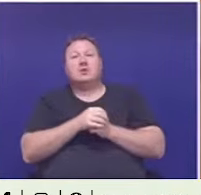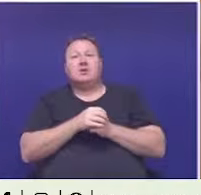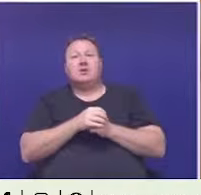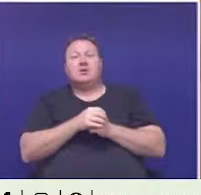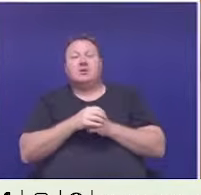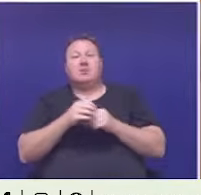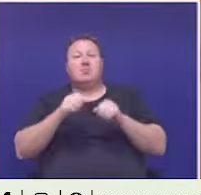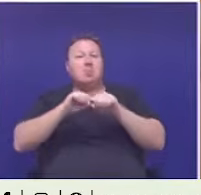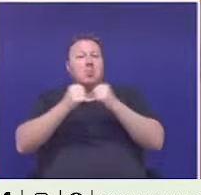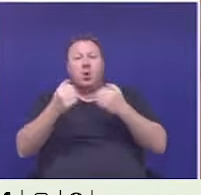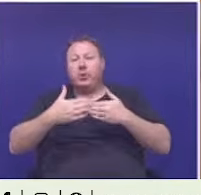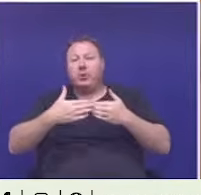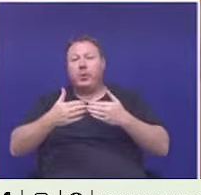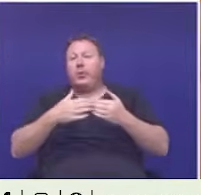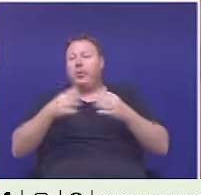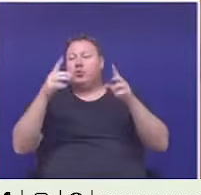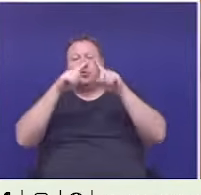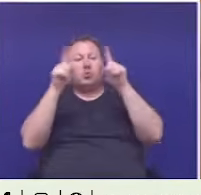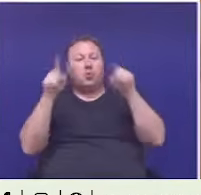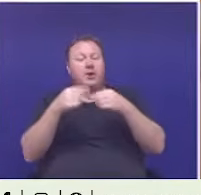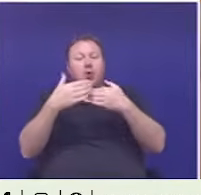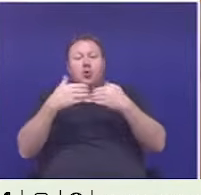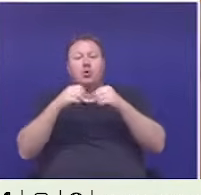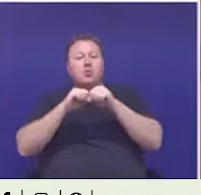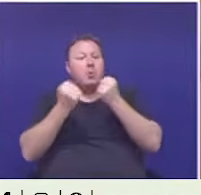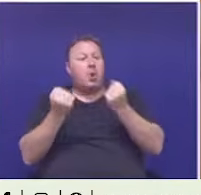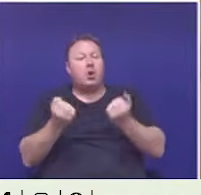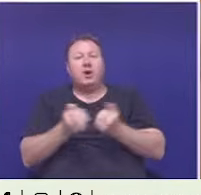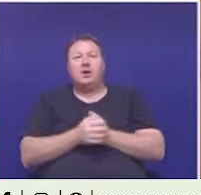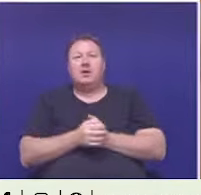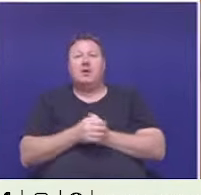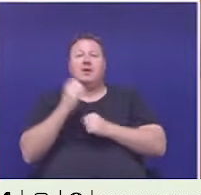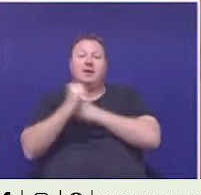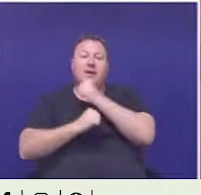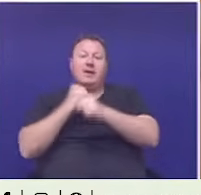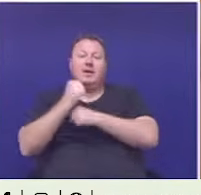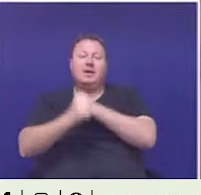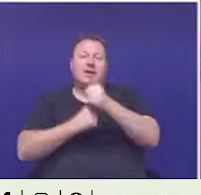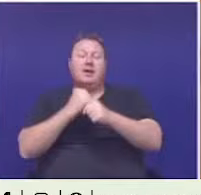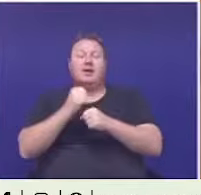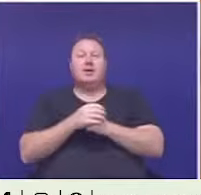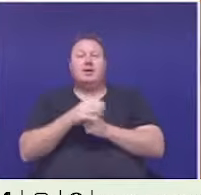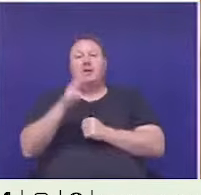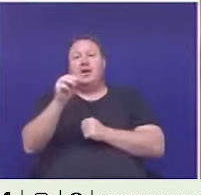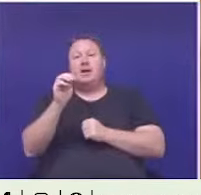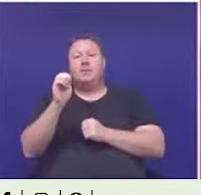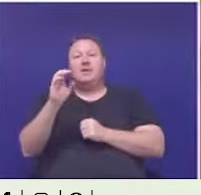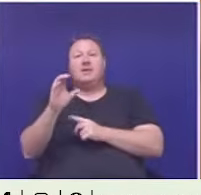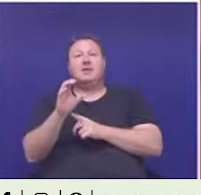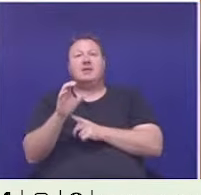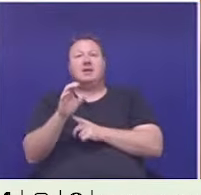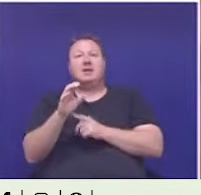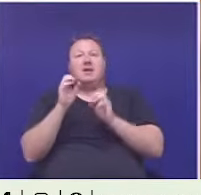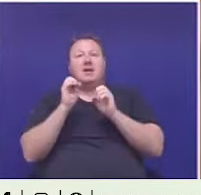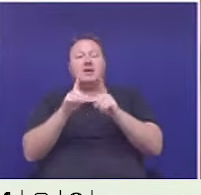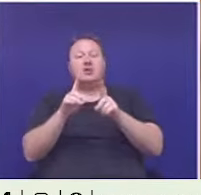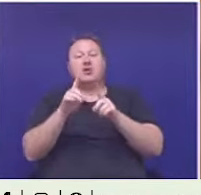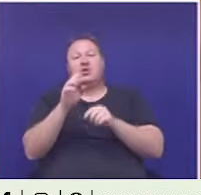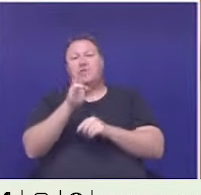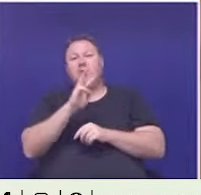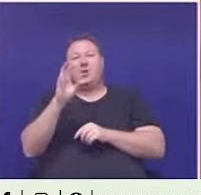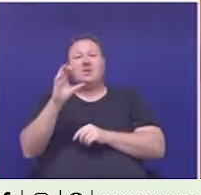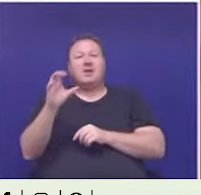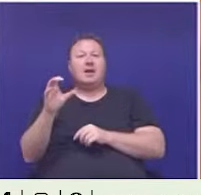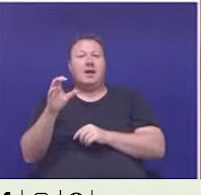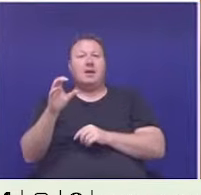doors, broken windows, and so on. And year after year, the MEC of Education in the Western Cape went